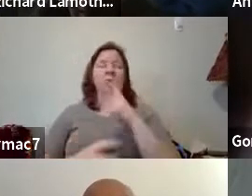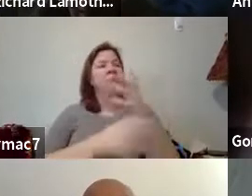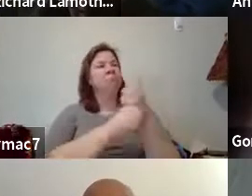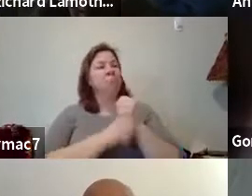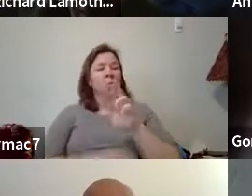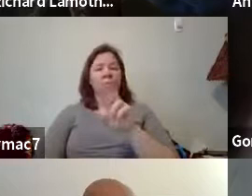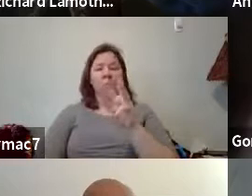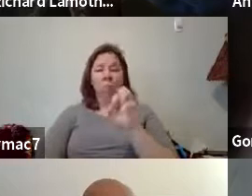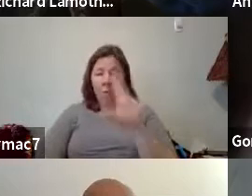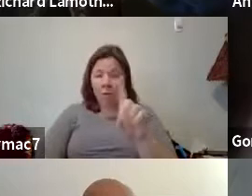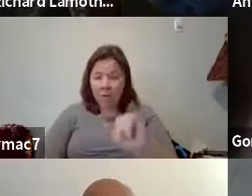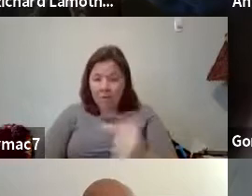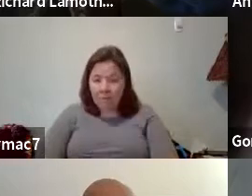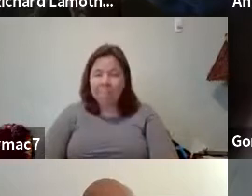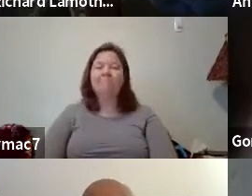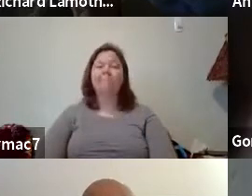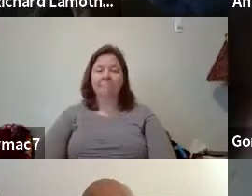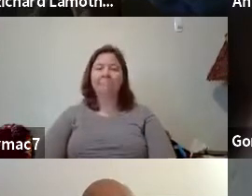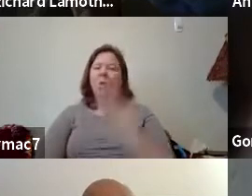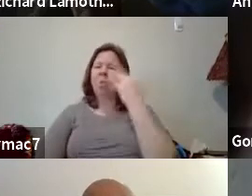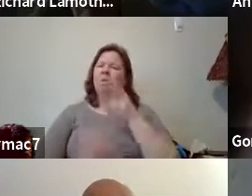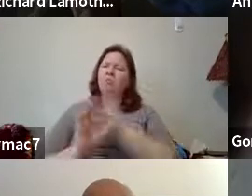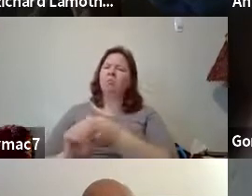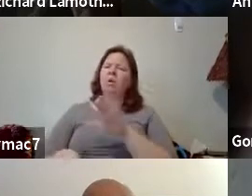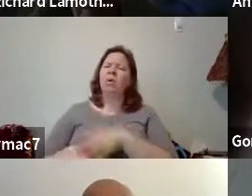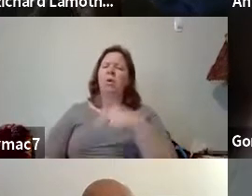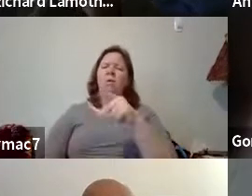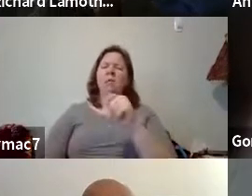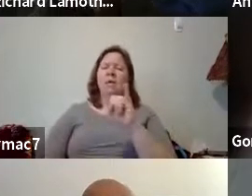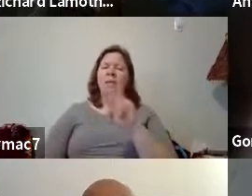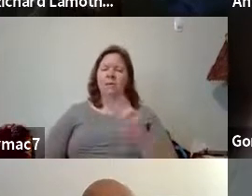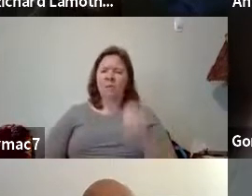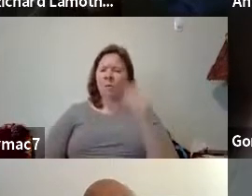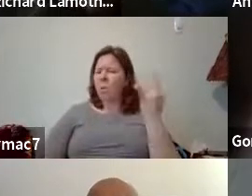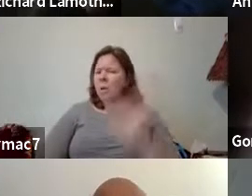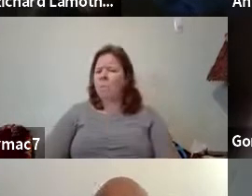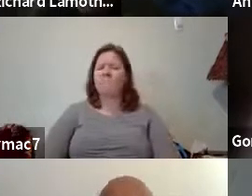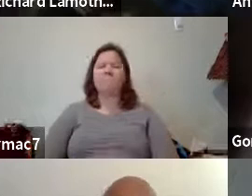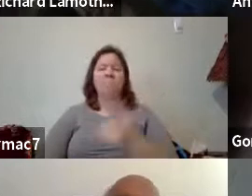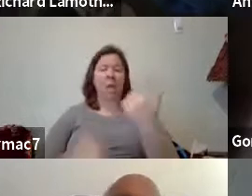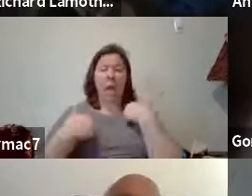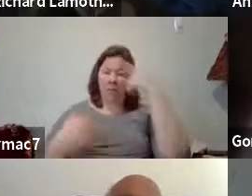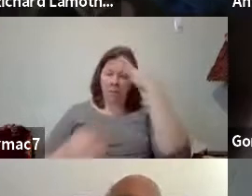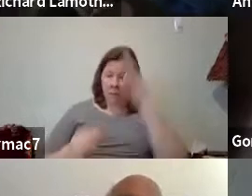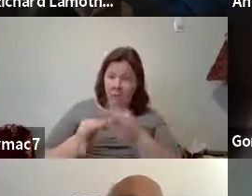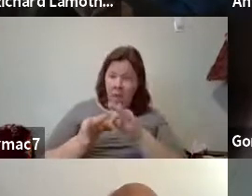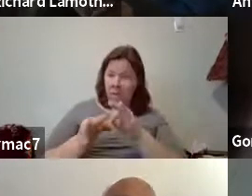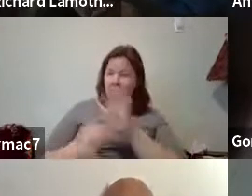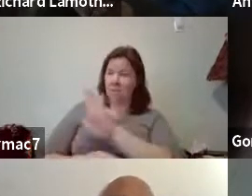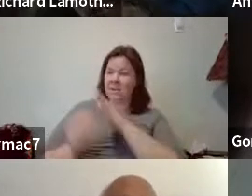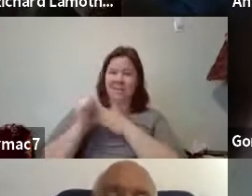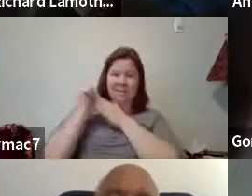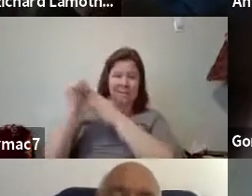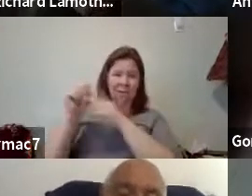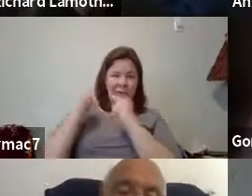Now, why would you want to join ONPASSIVE? Well, you have faith in your leaders, your